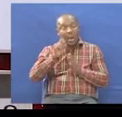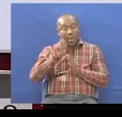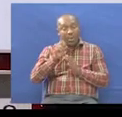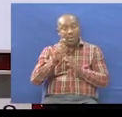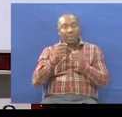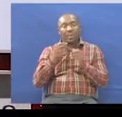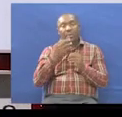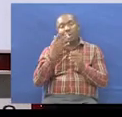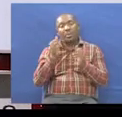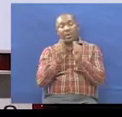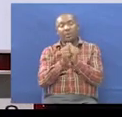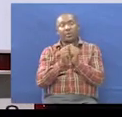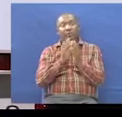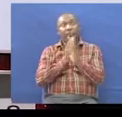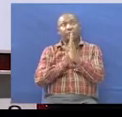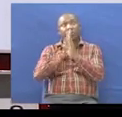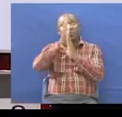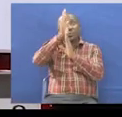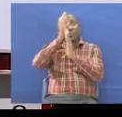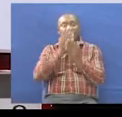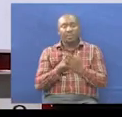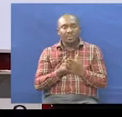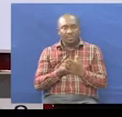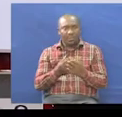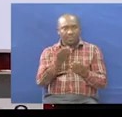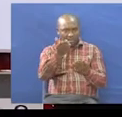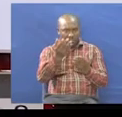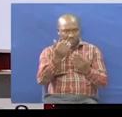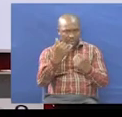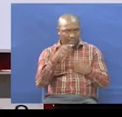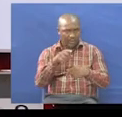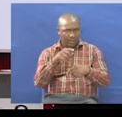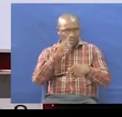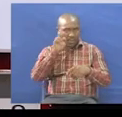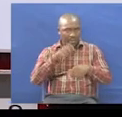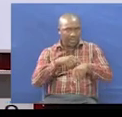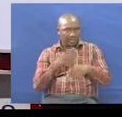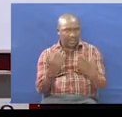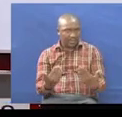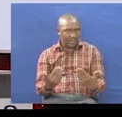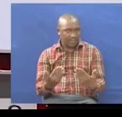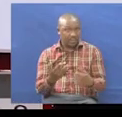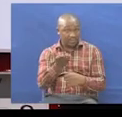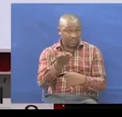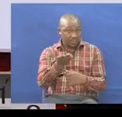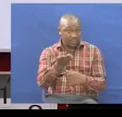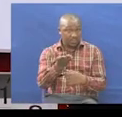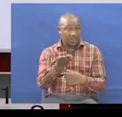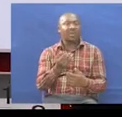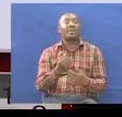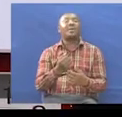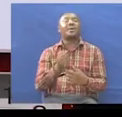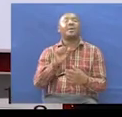is at number 12. What time is it? Can you tell me? Yes.